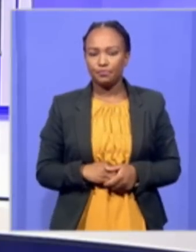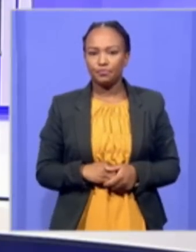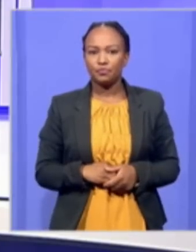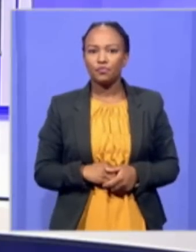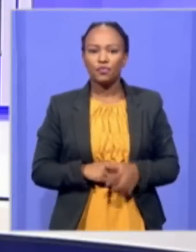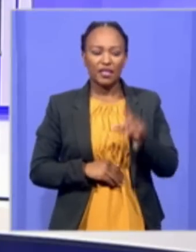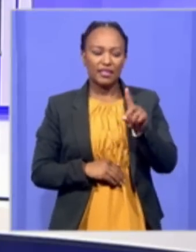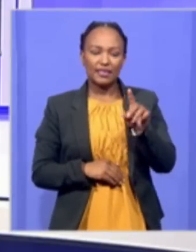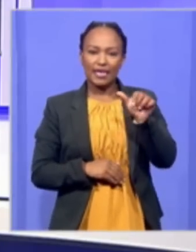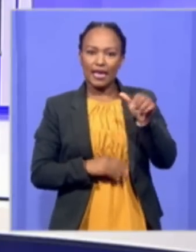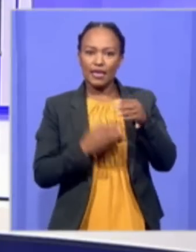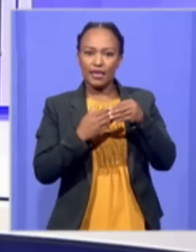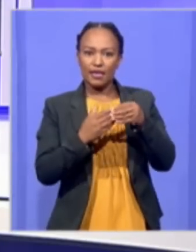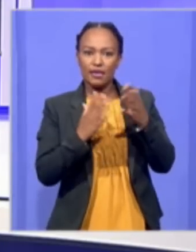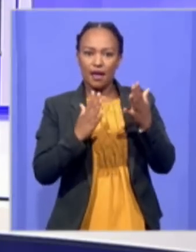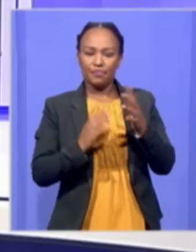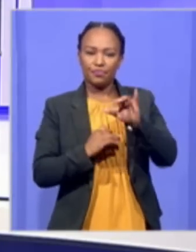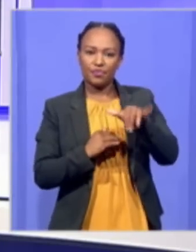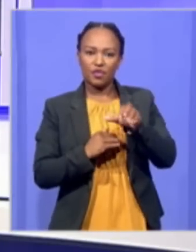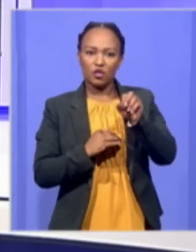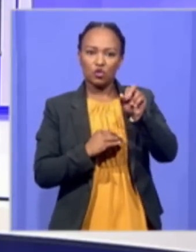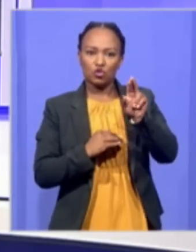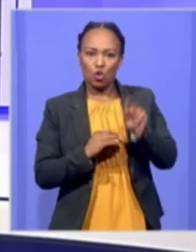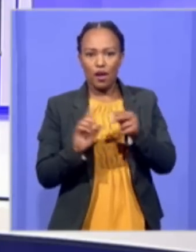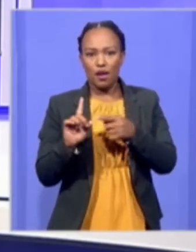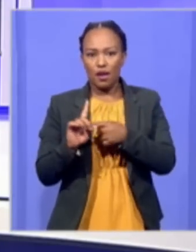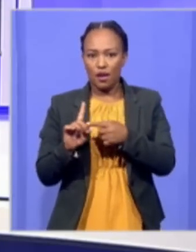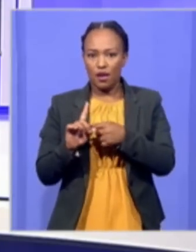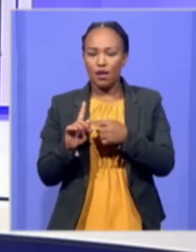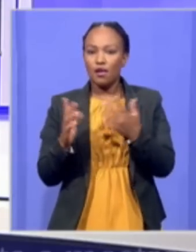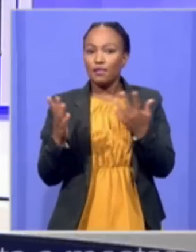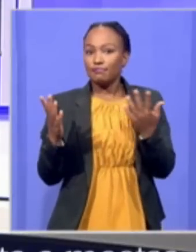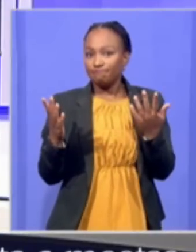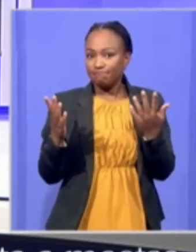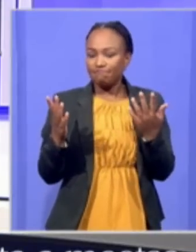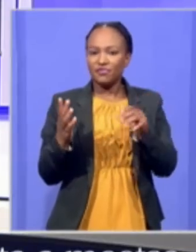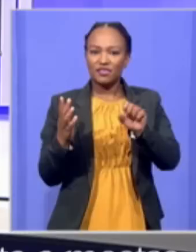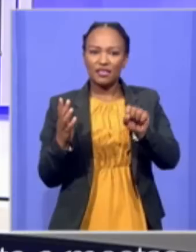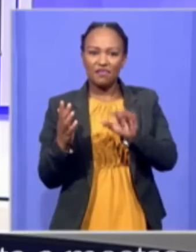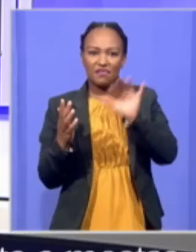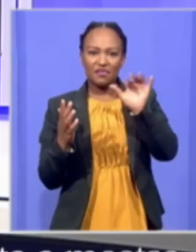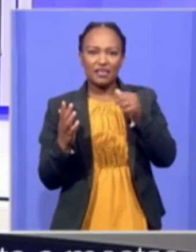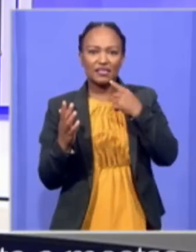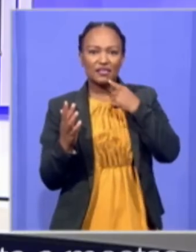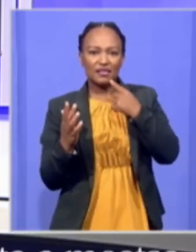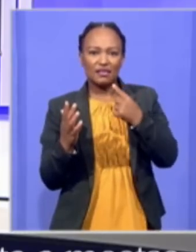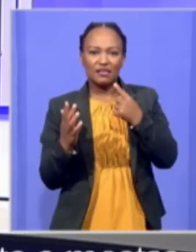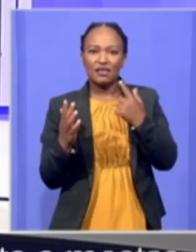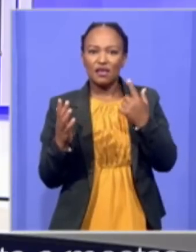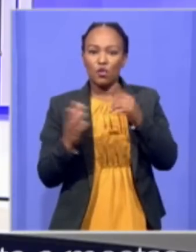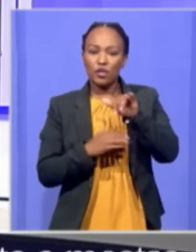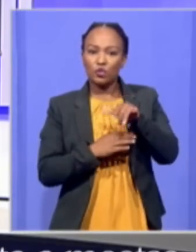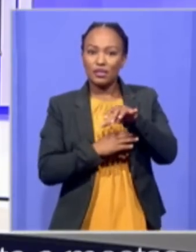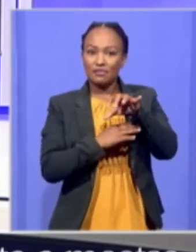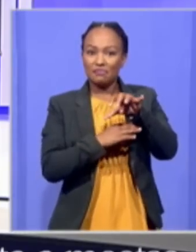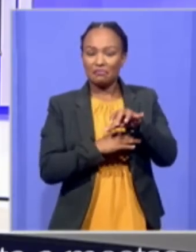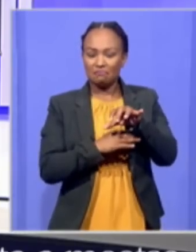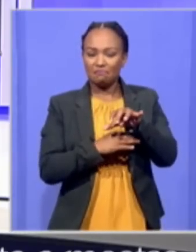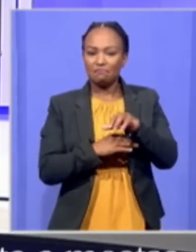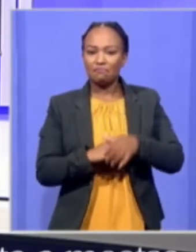Moetapele wa DA John Steenhuisen o sotše ka bogale tlhaelelo ya metsi ka Afrika Borwa kudu ka toropong ya Johannesburg.